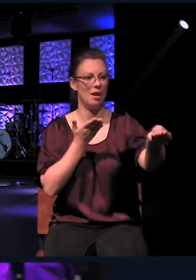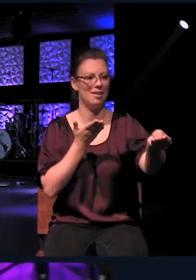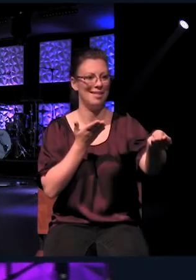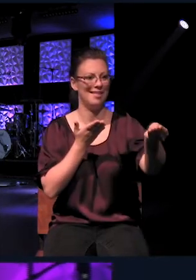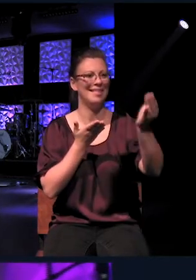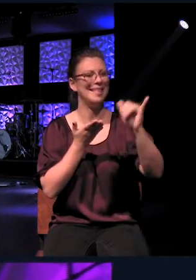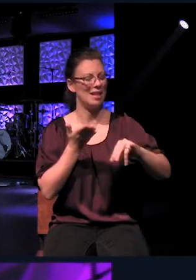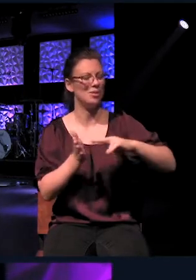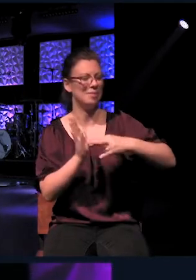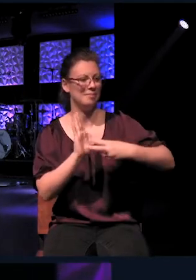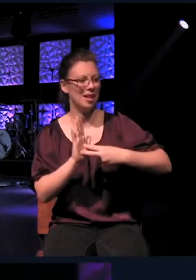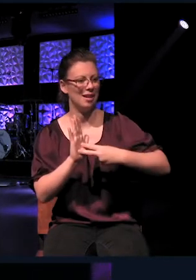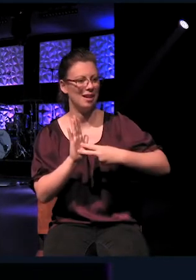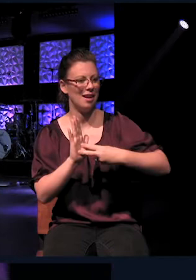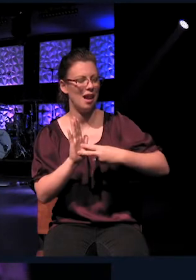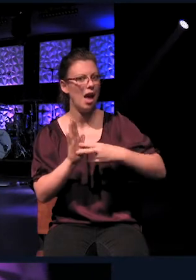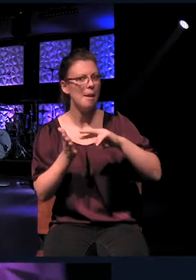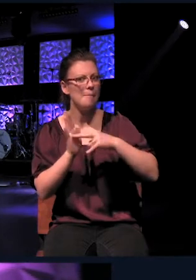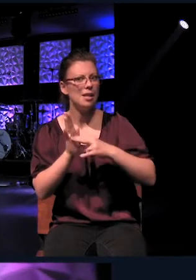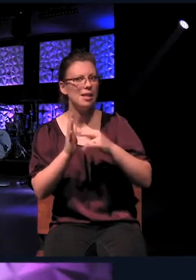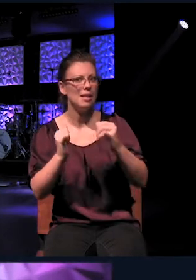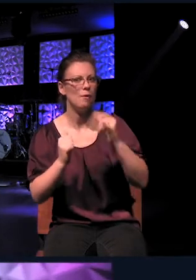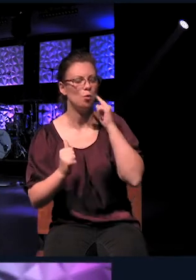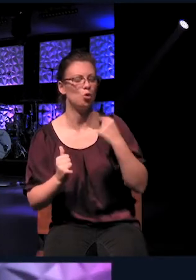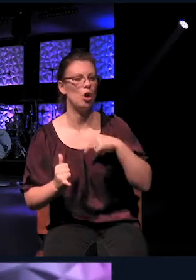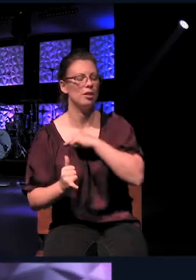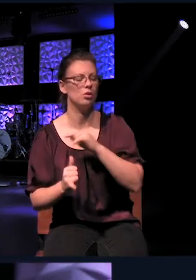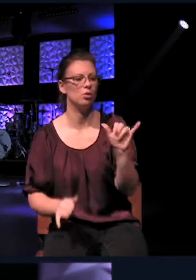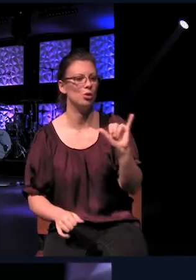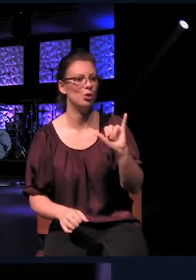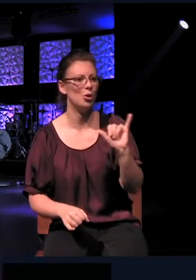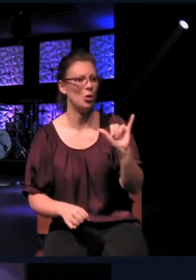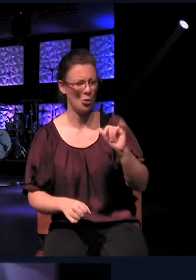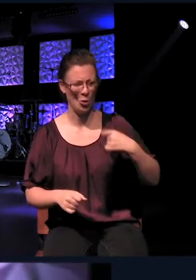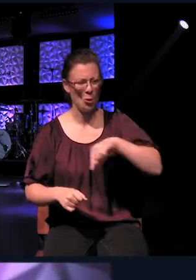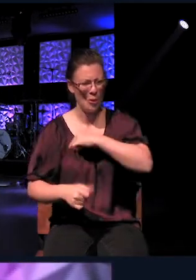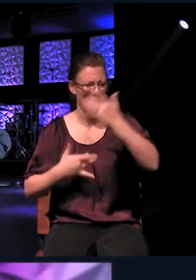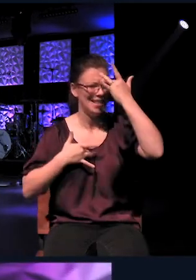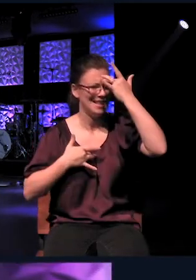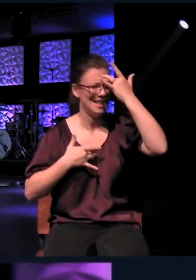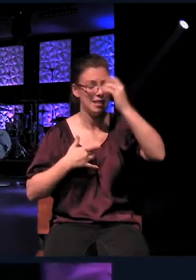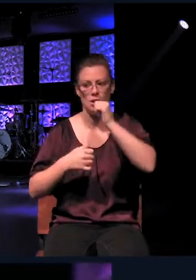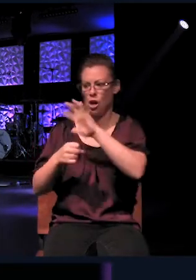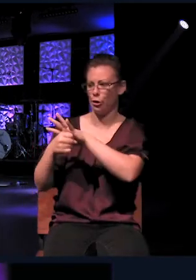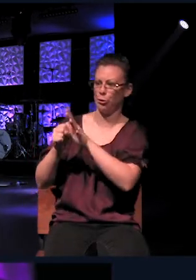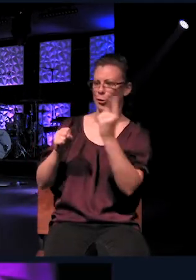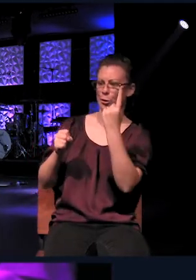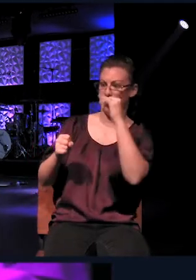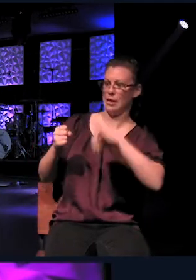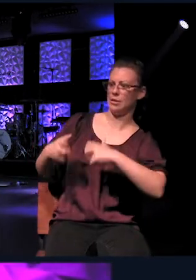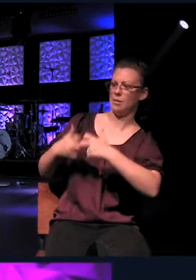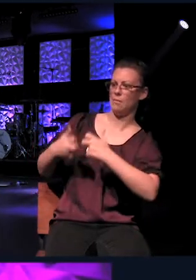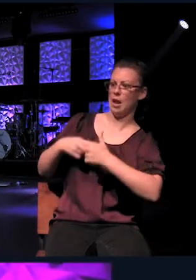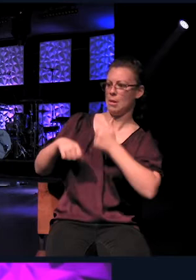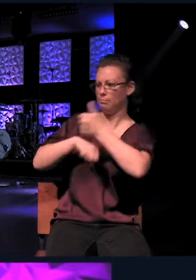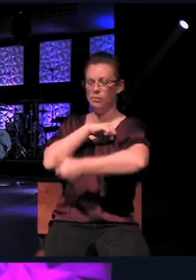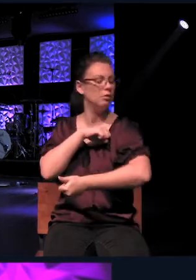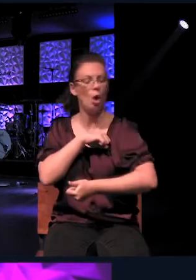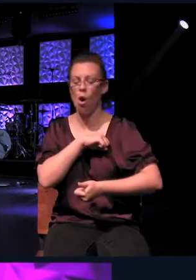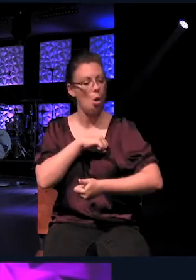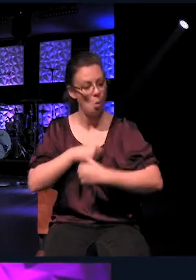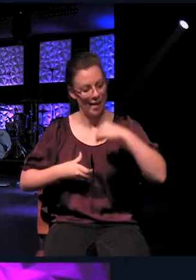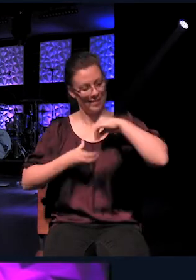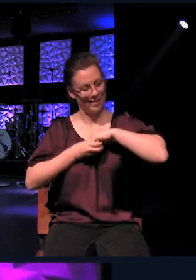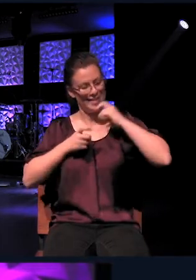way. There's something off. We've got a virus. It's not just corona, it's sin. And sin has caused us to drift away from the way we